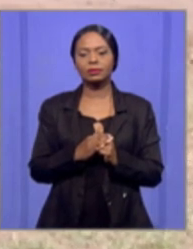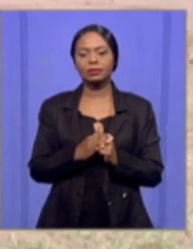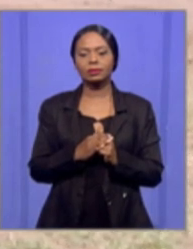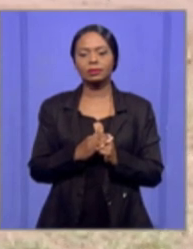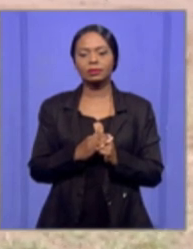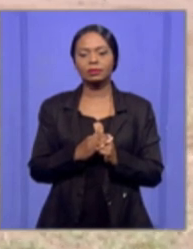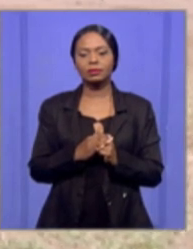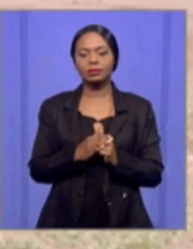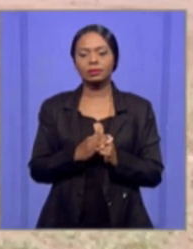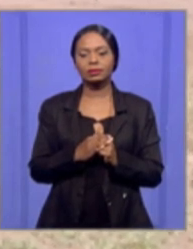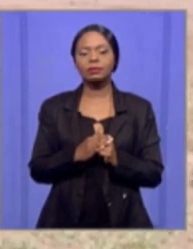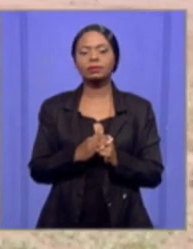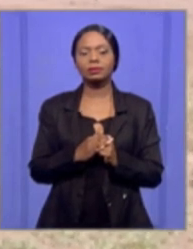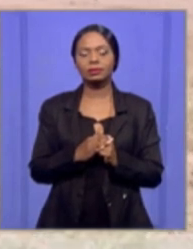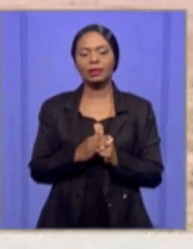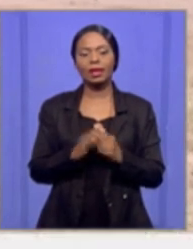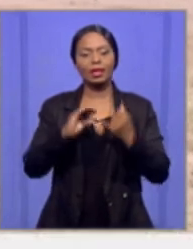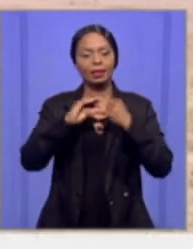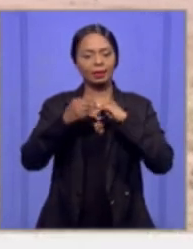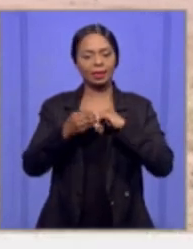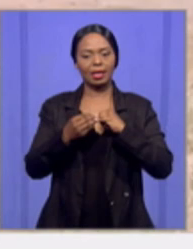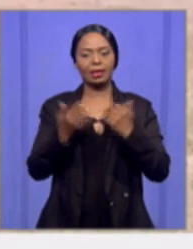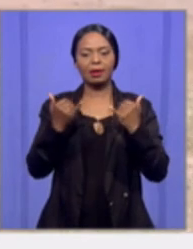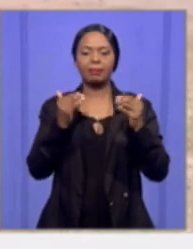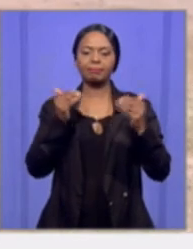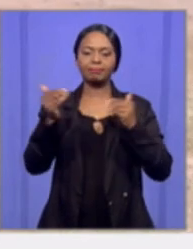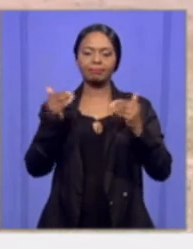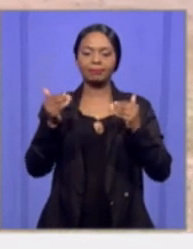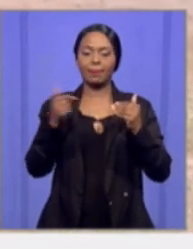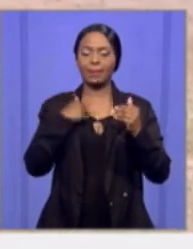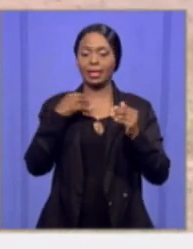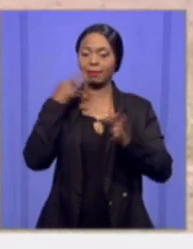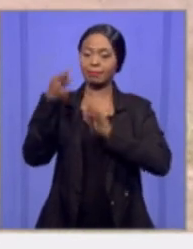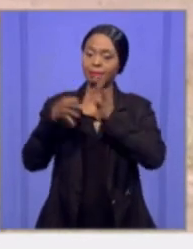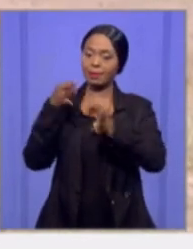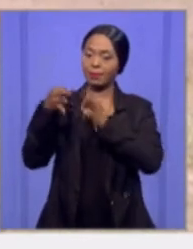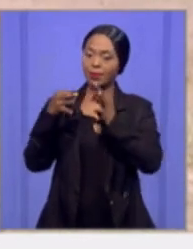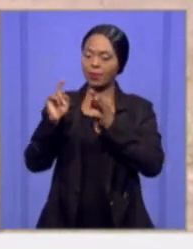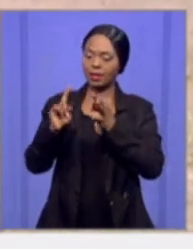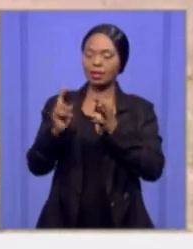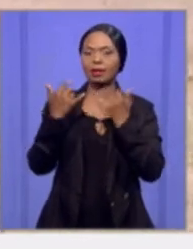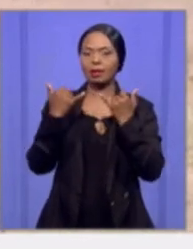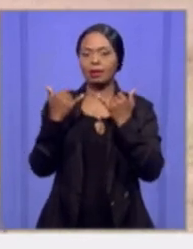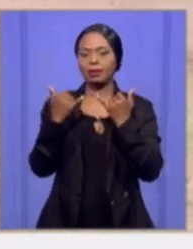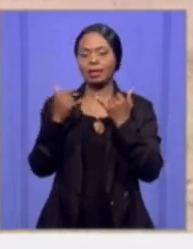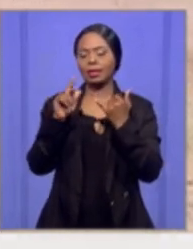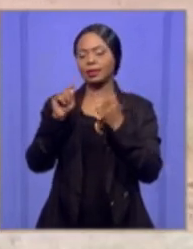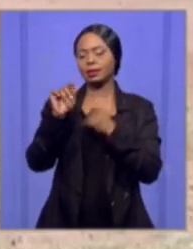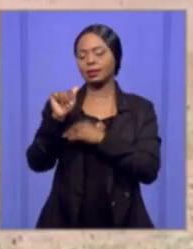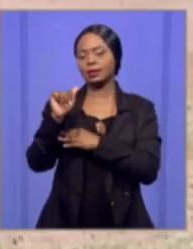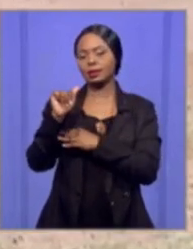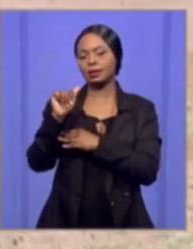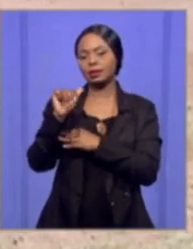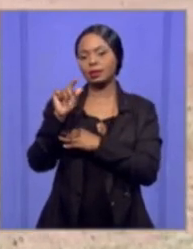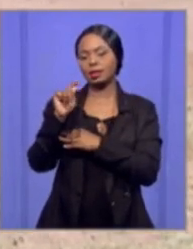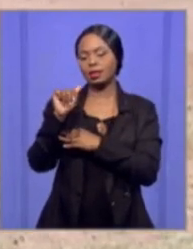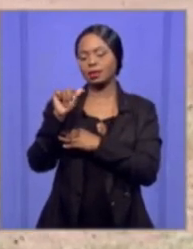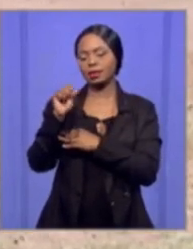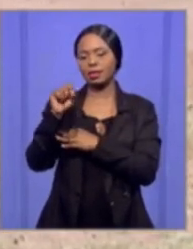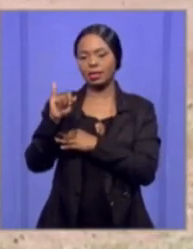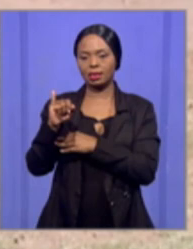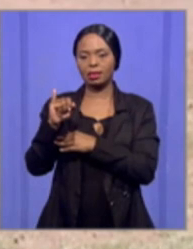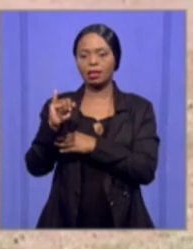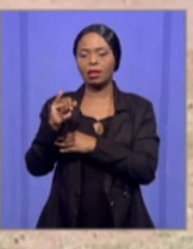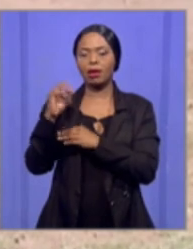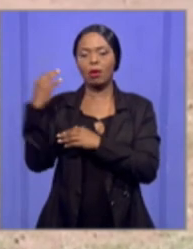Ke ya leksa le kwa go felelela ka moka ntho nka le botjang yona gona jwalo ko gore re mokgwetsatsane hall mokgwenjelele mokgwe